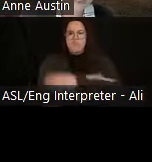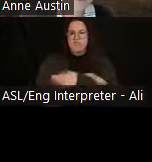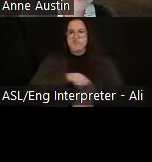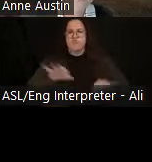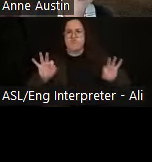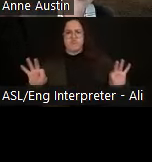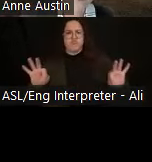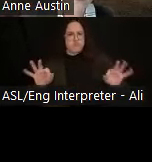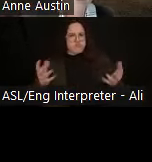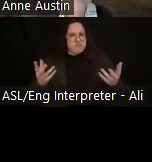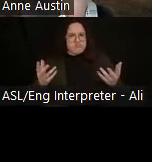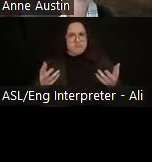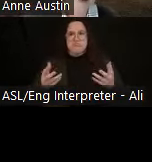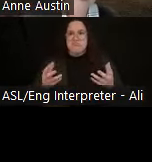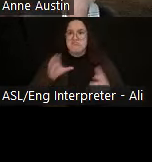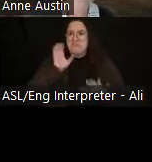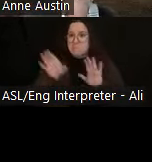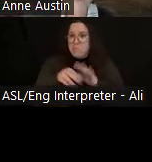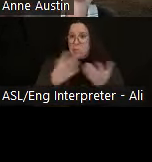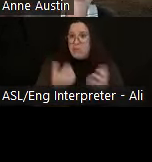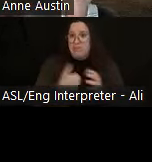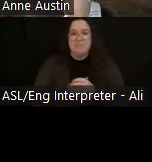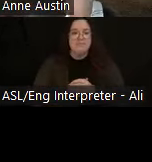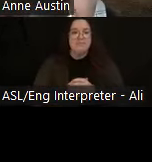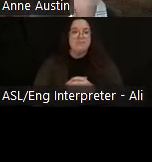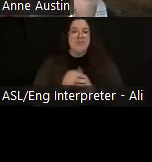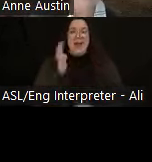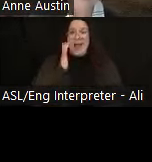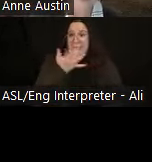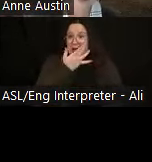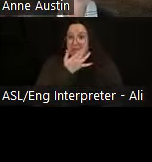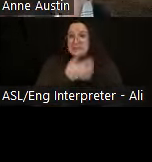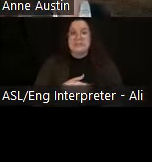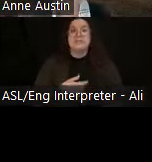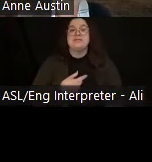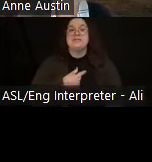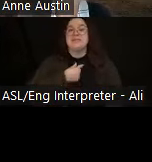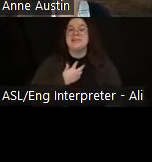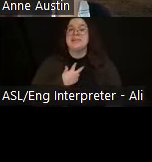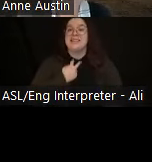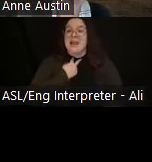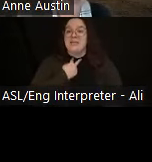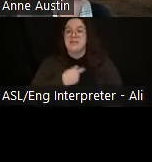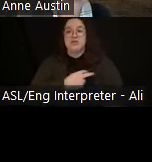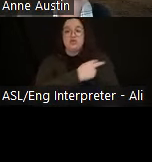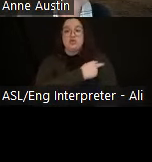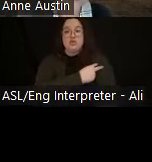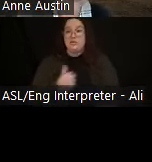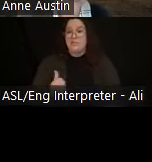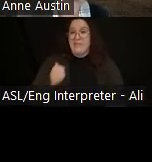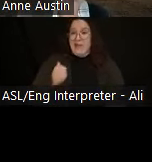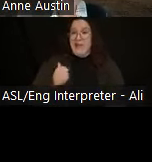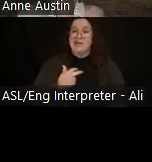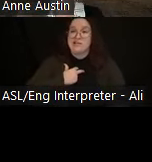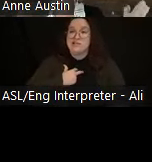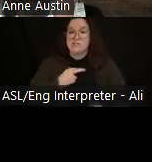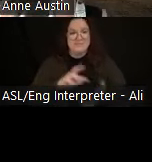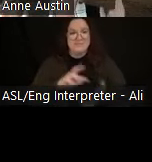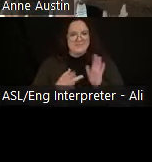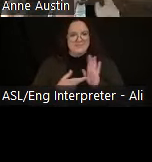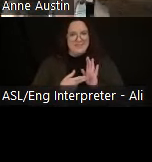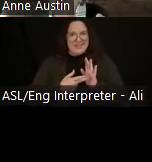figural tattoos included paired divine eyes placed at the neck, shoulders, and back, which meant